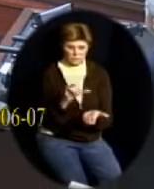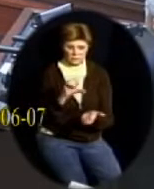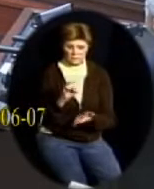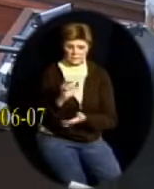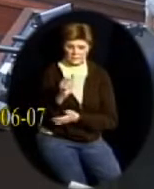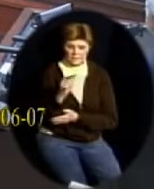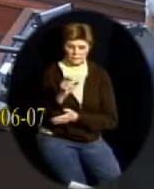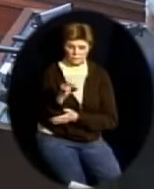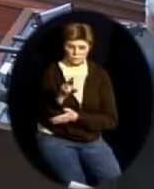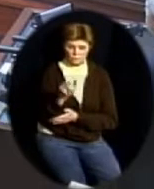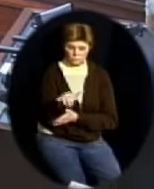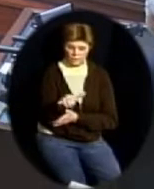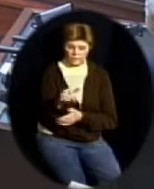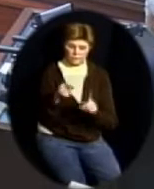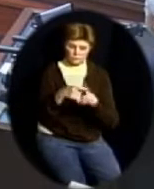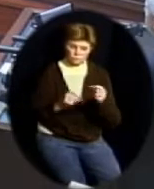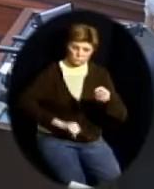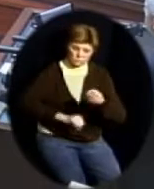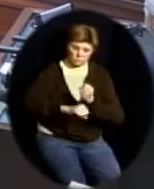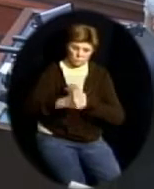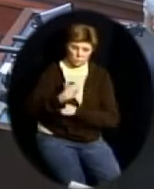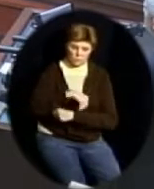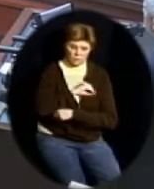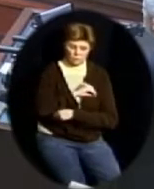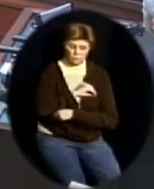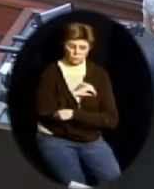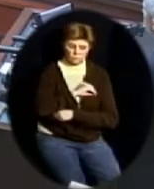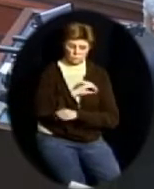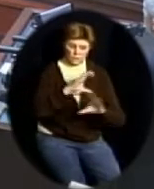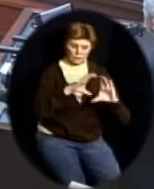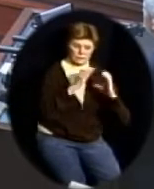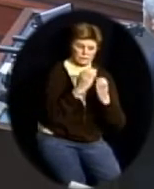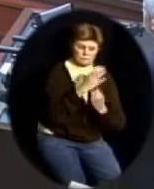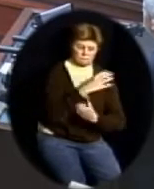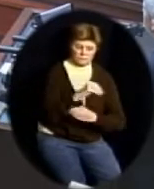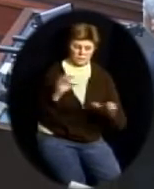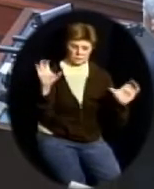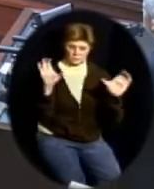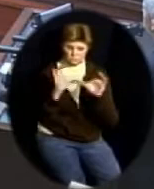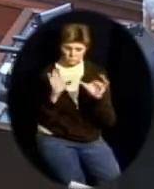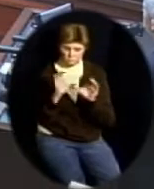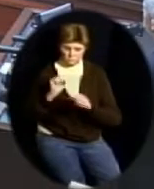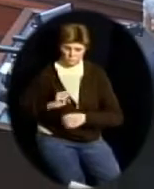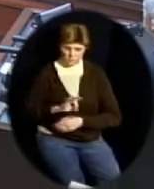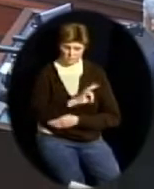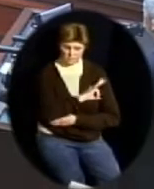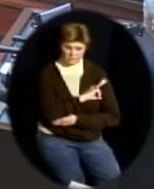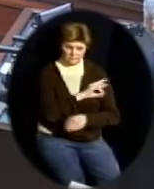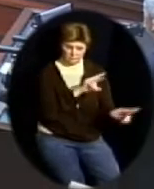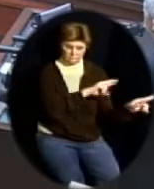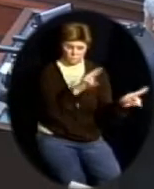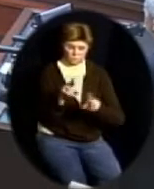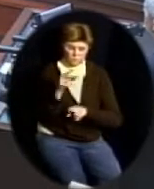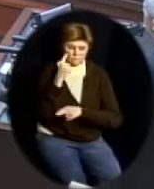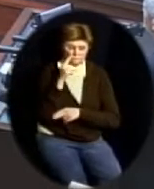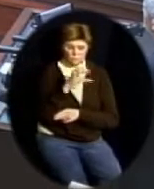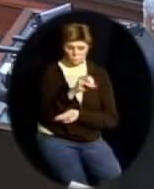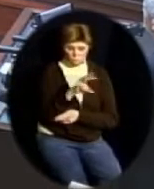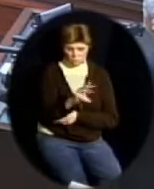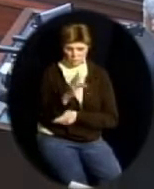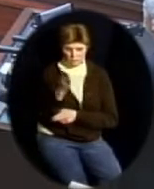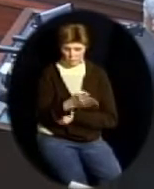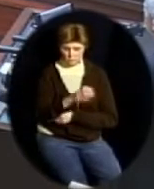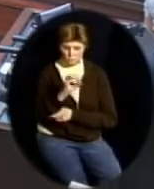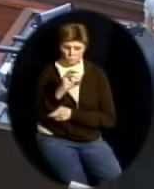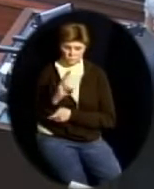our certified and classified staff that are getting ready to launch an 06-07 school year. We have in this